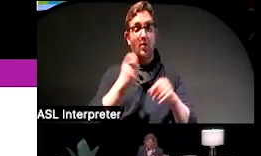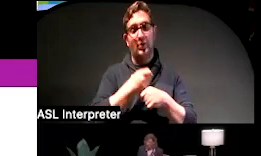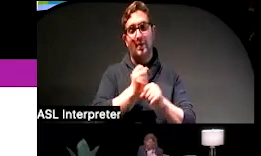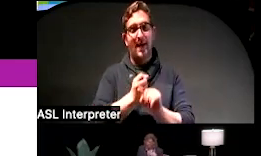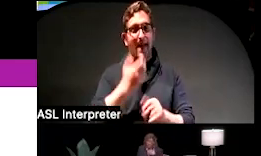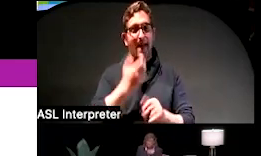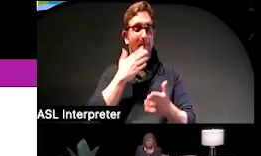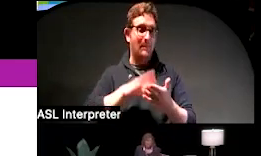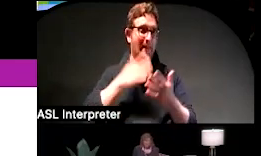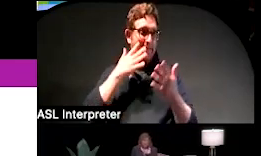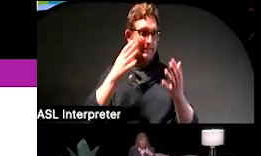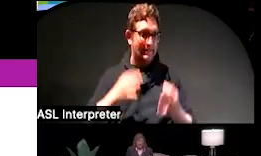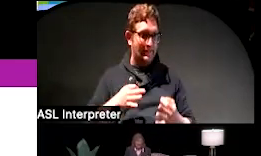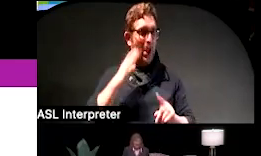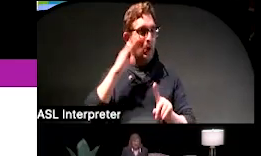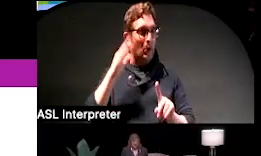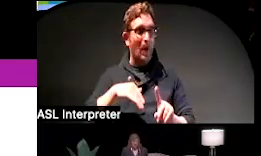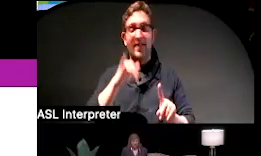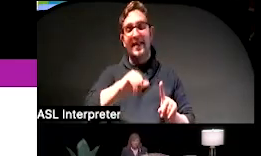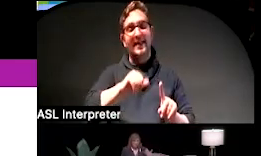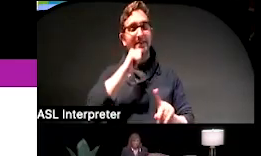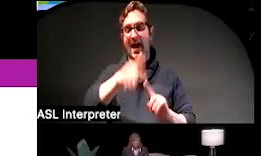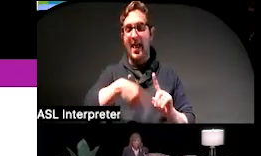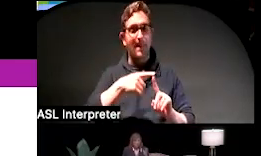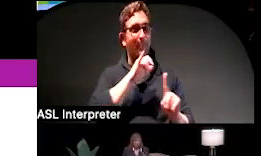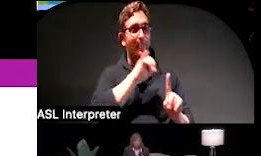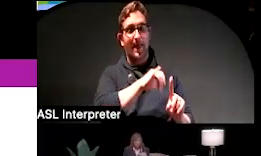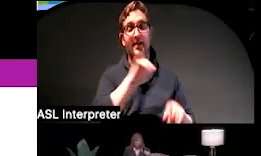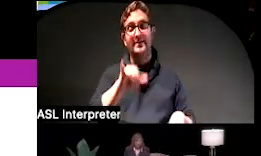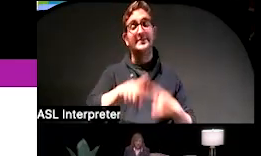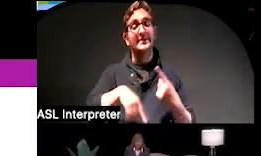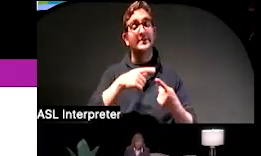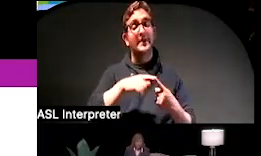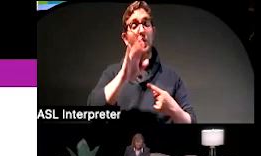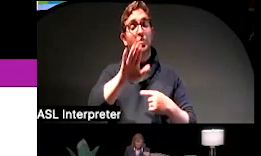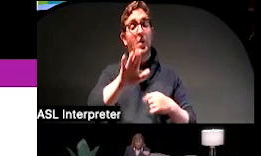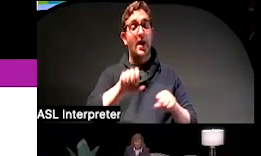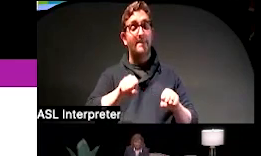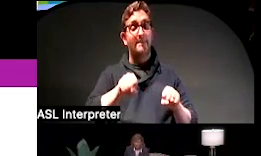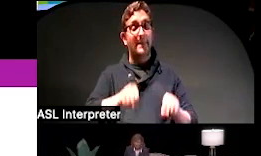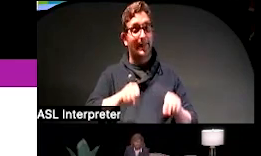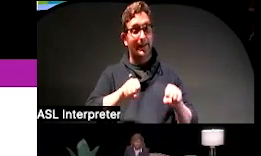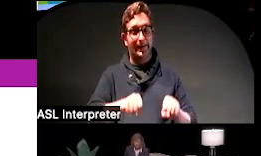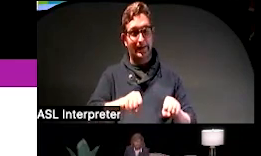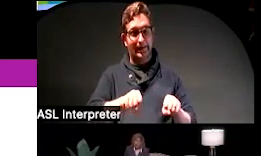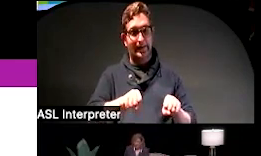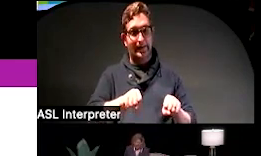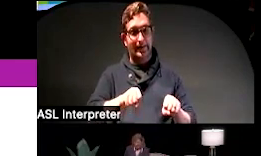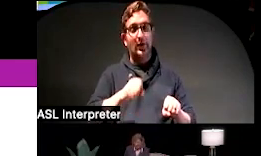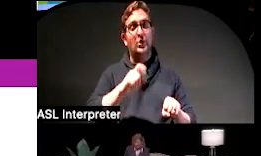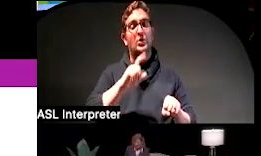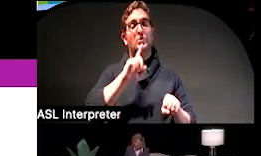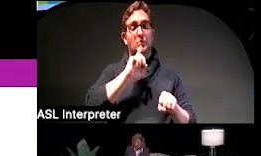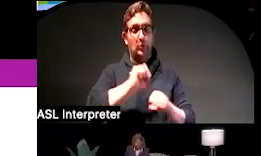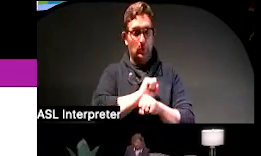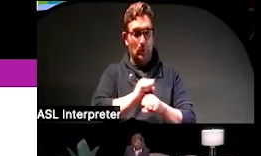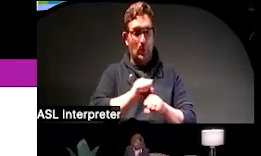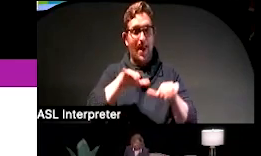all are. This is not about that. This is about your ability to act